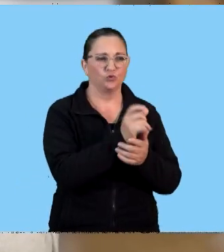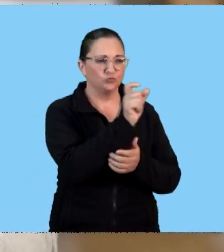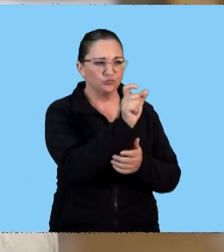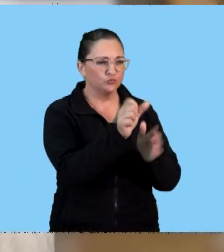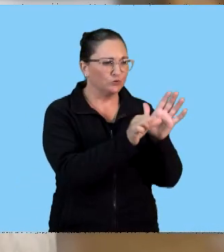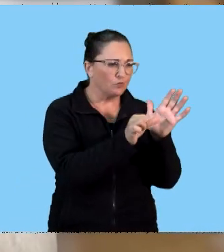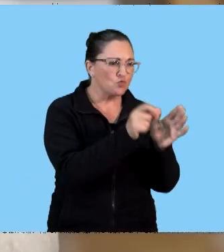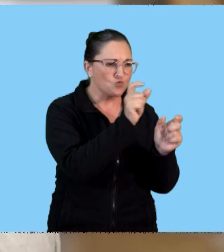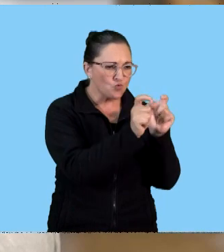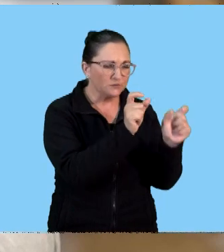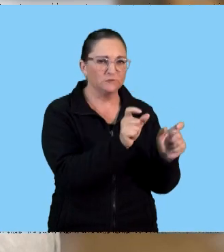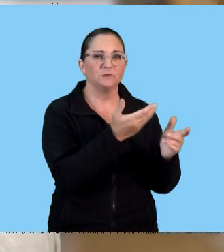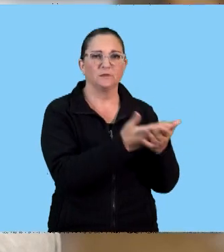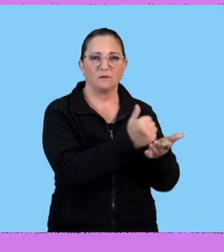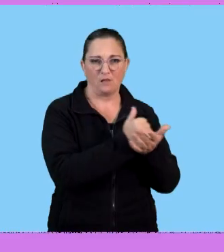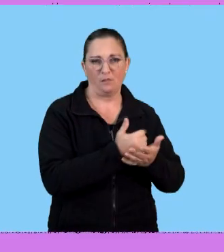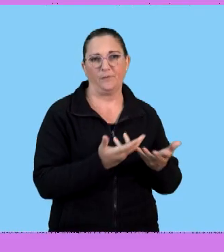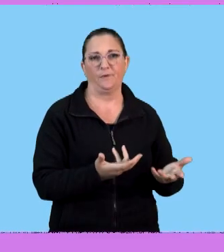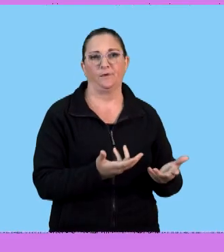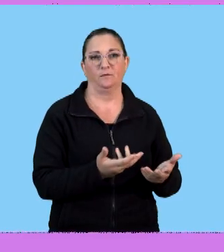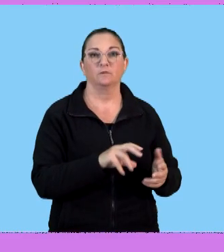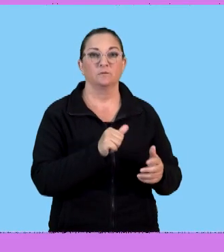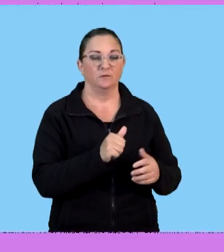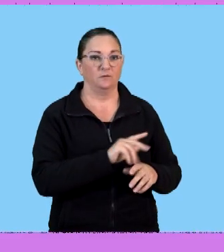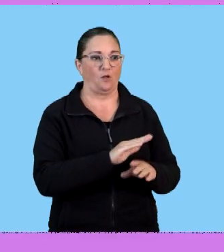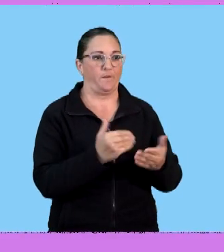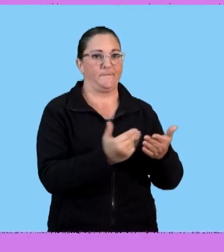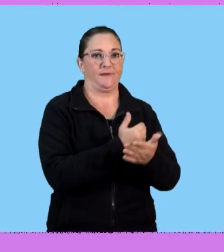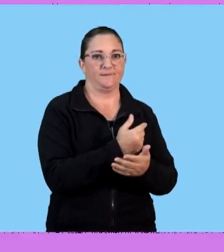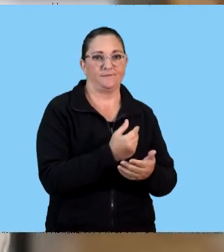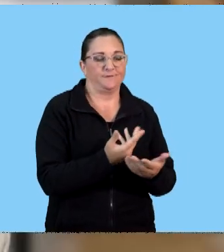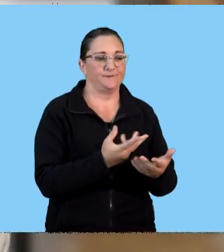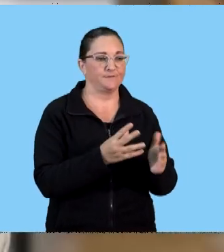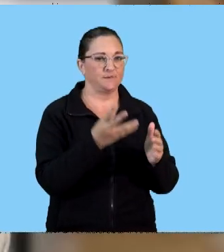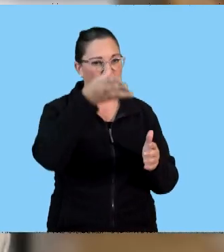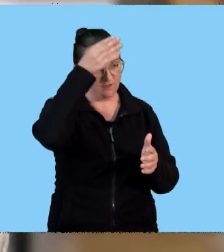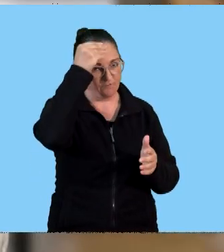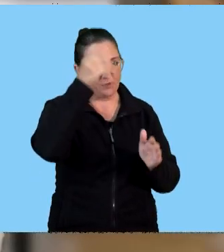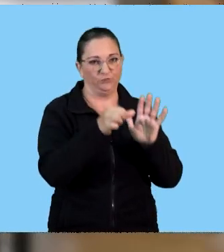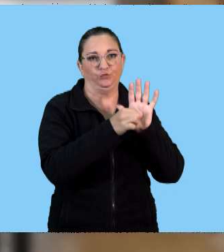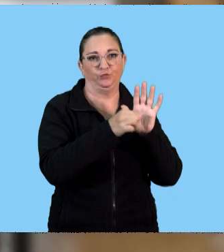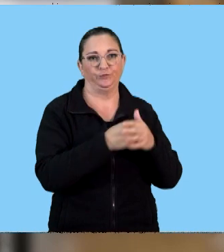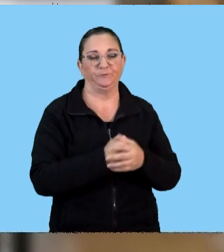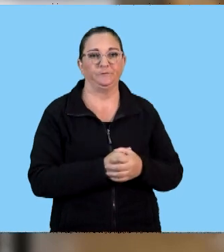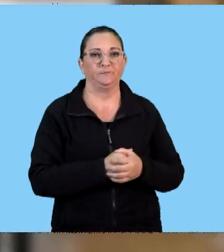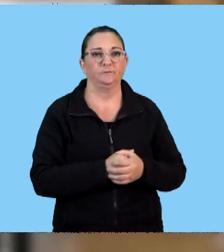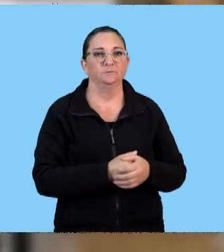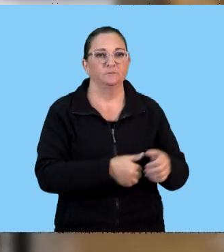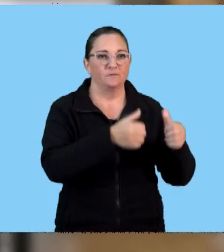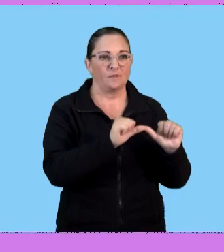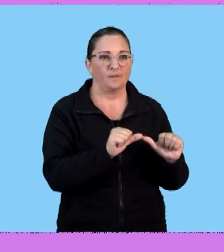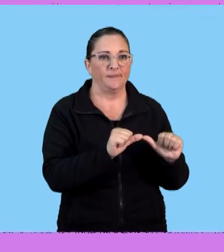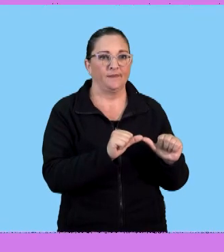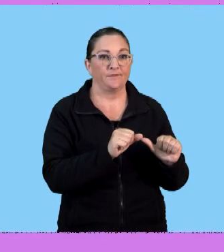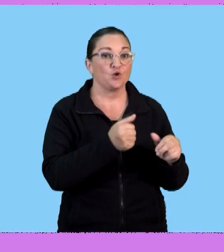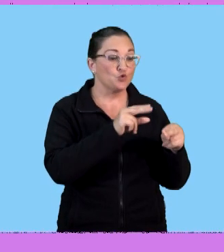okay, that will guide you to answer the question. And that way, you also won't miss important information given to you. Then